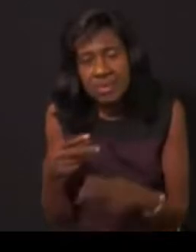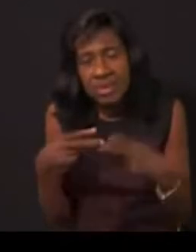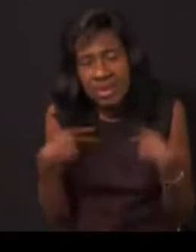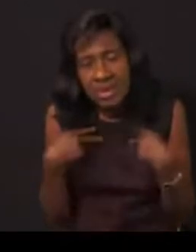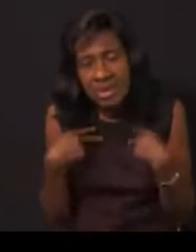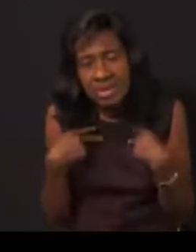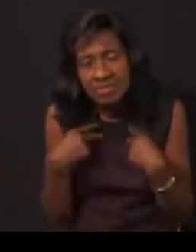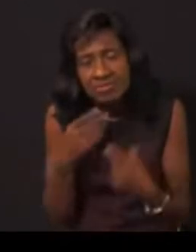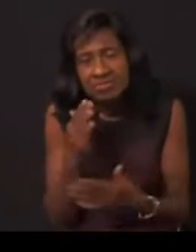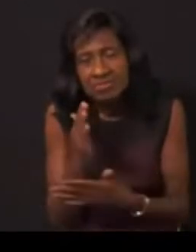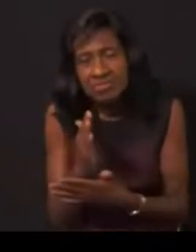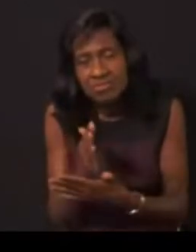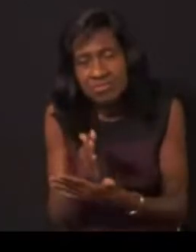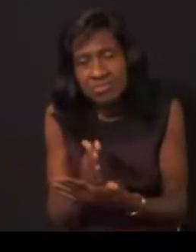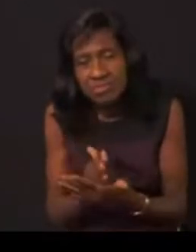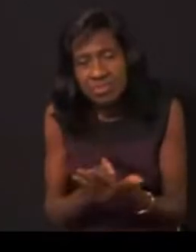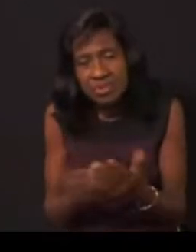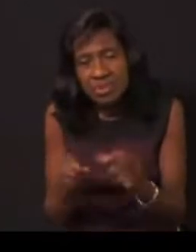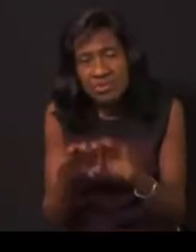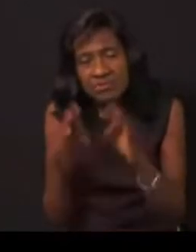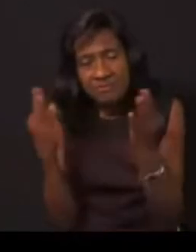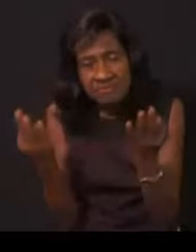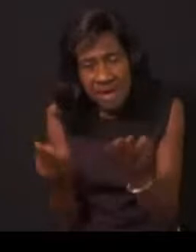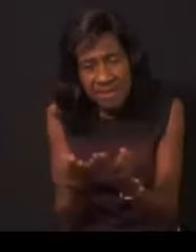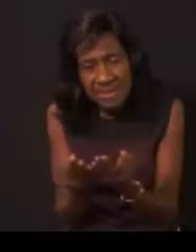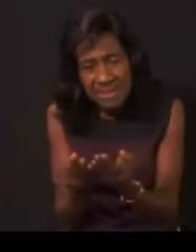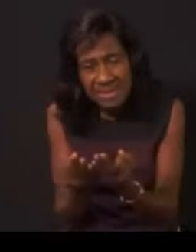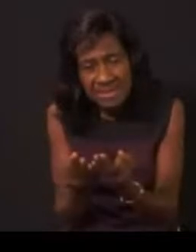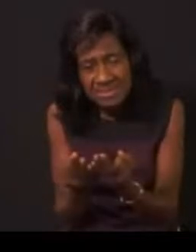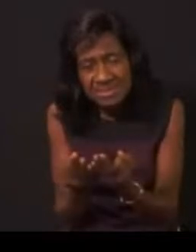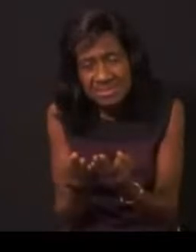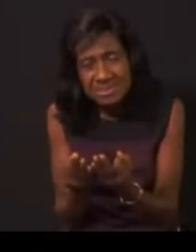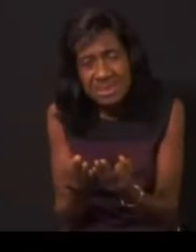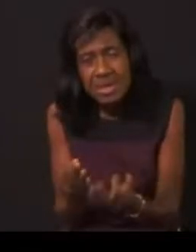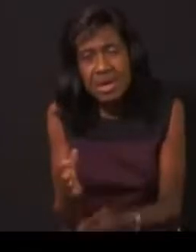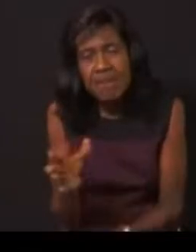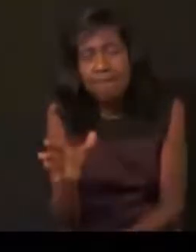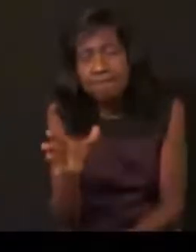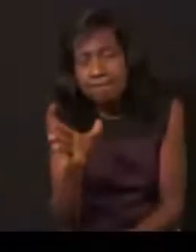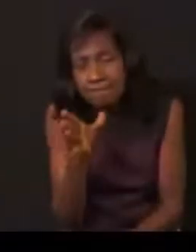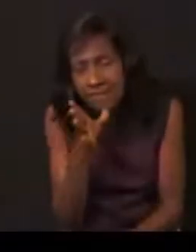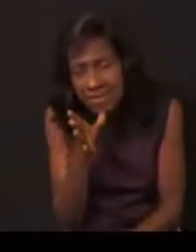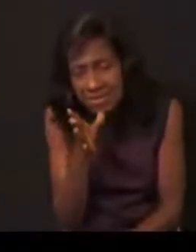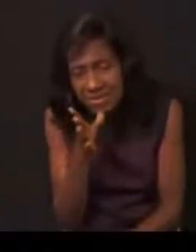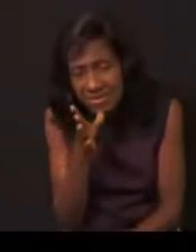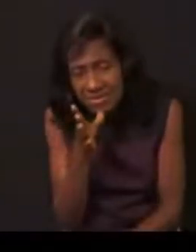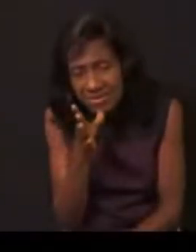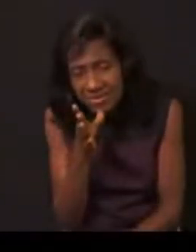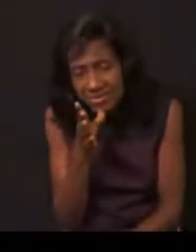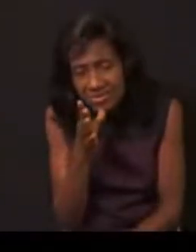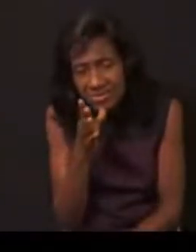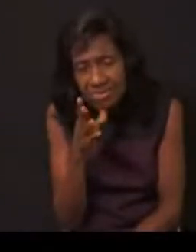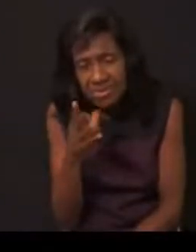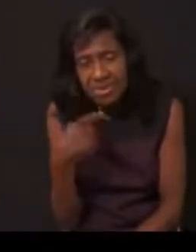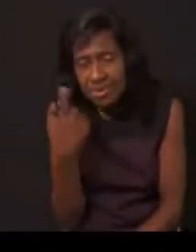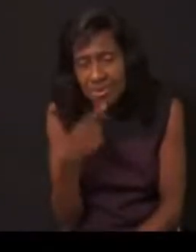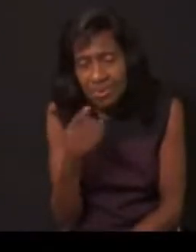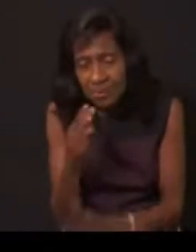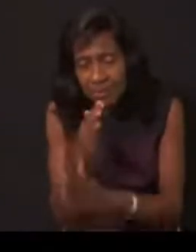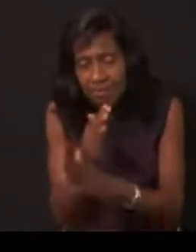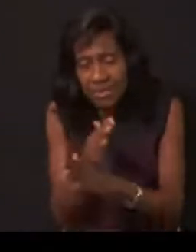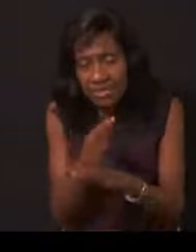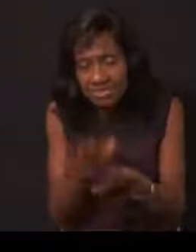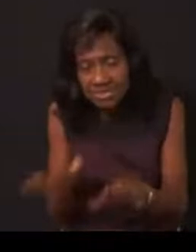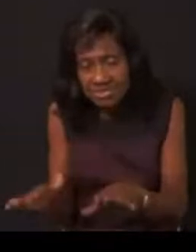from mothers who are very, very protective of their children and wanting to